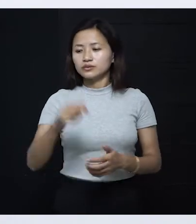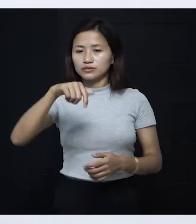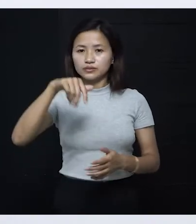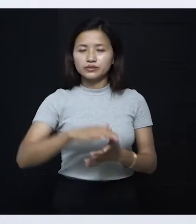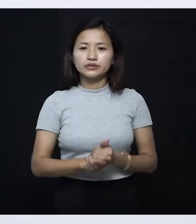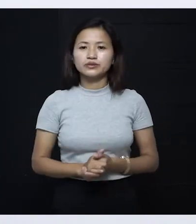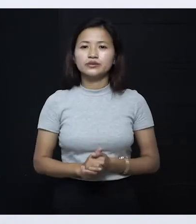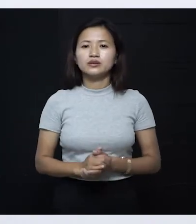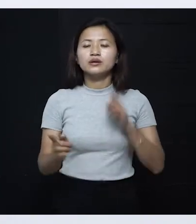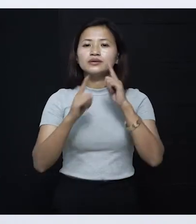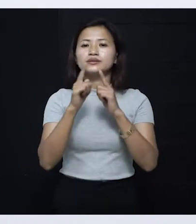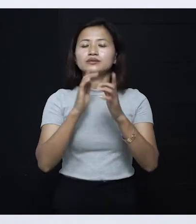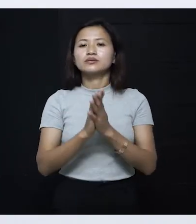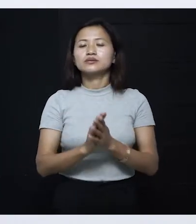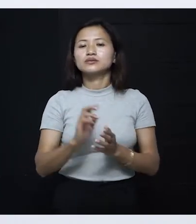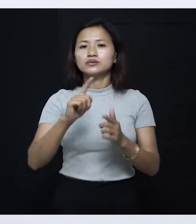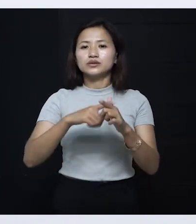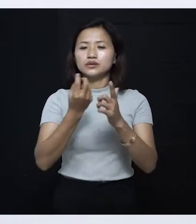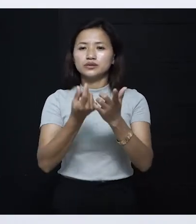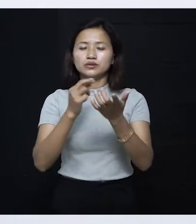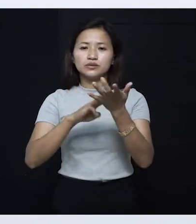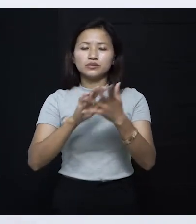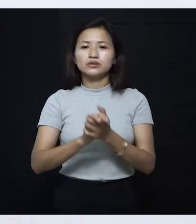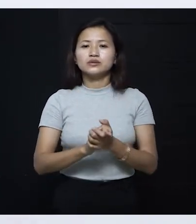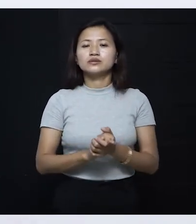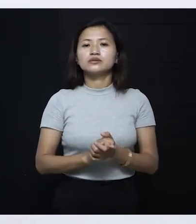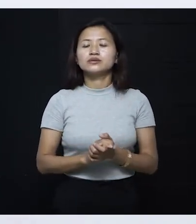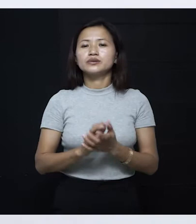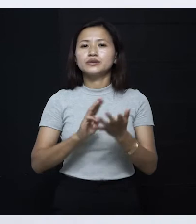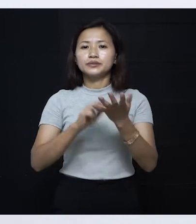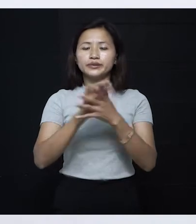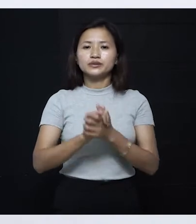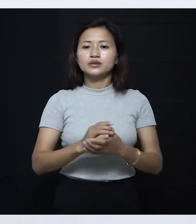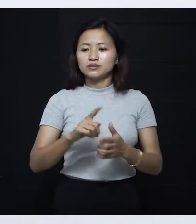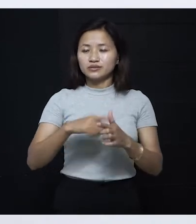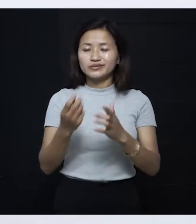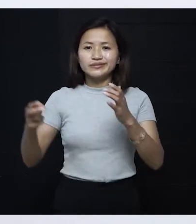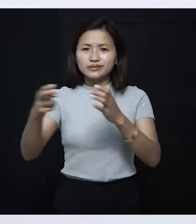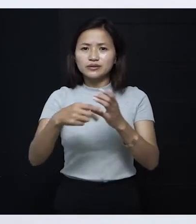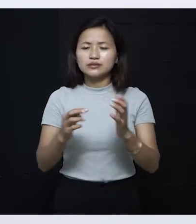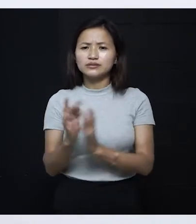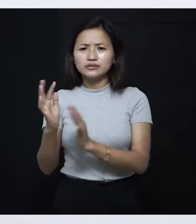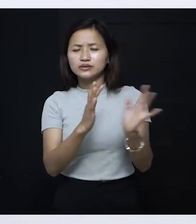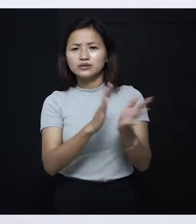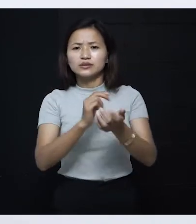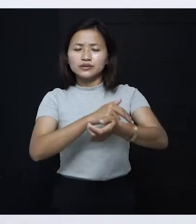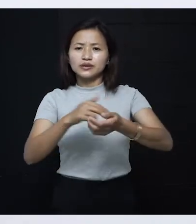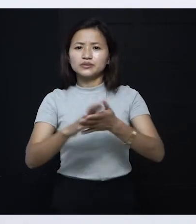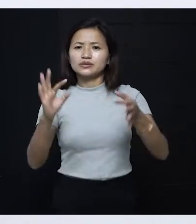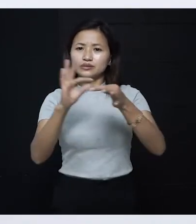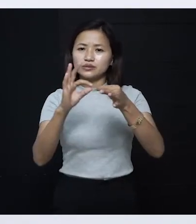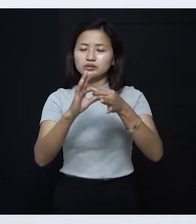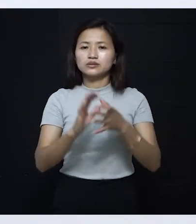here, talking about this Jum, okay? Jum cultivation, names will be twisted.